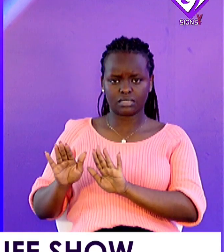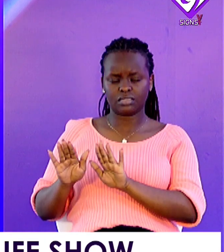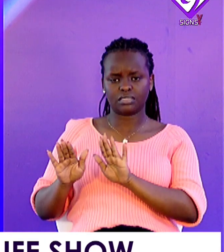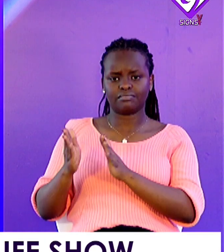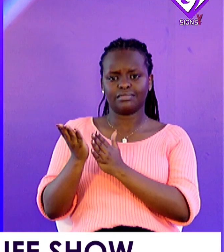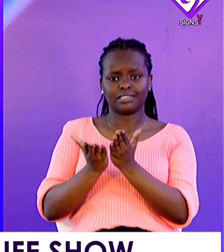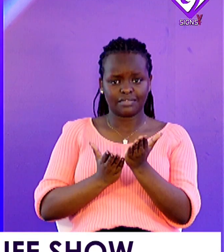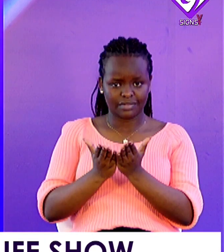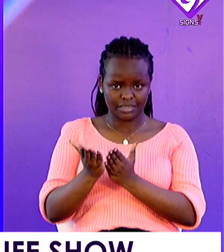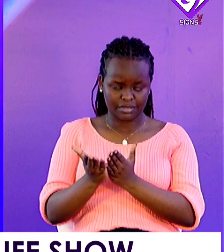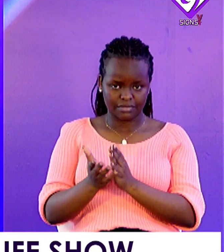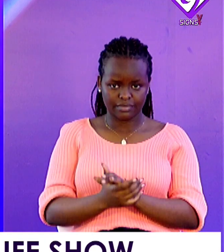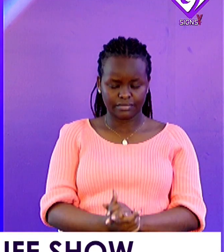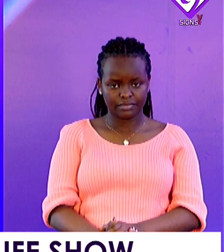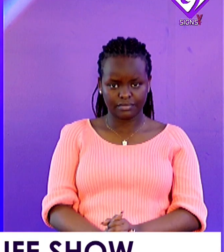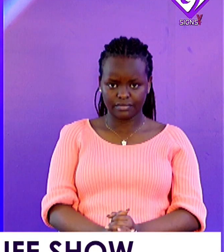services?